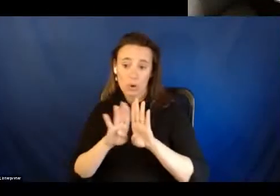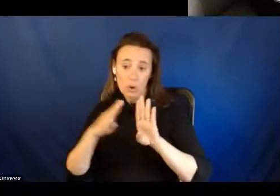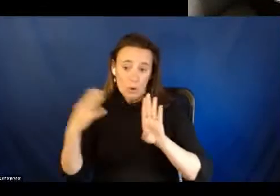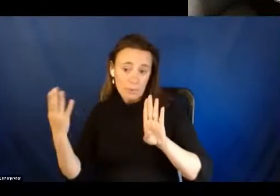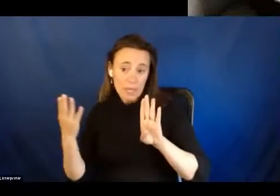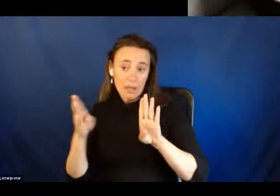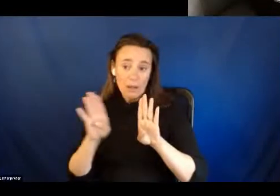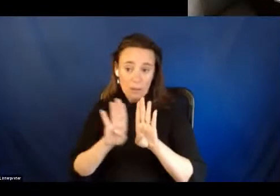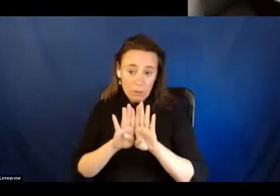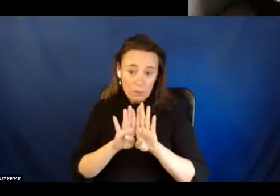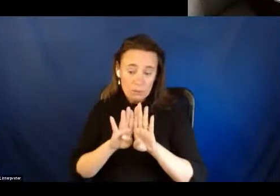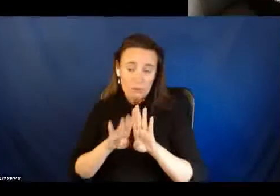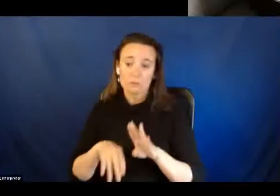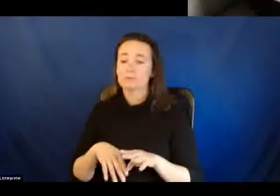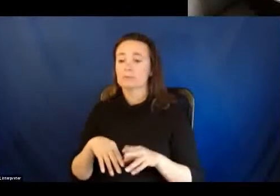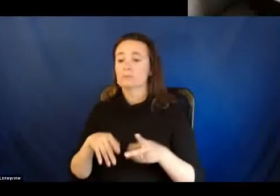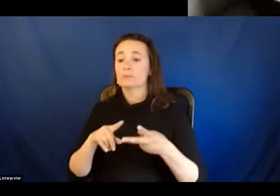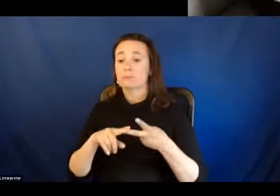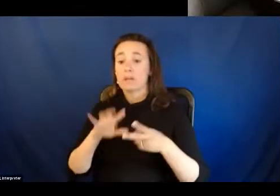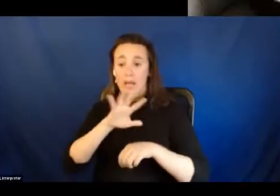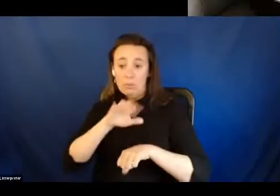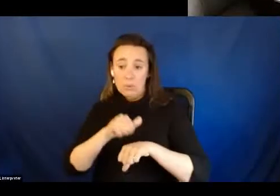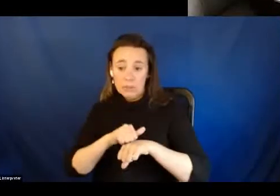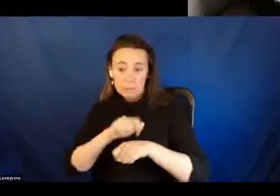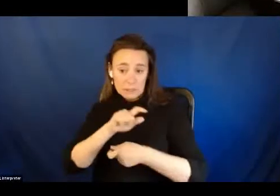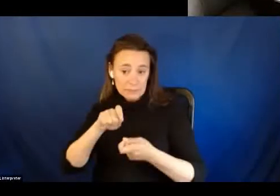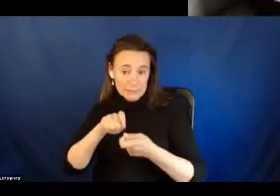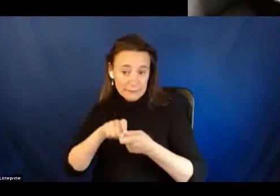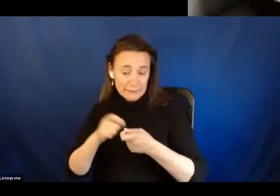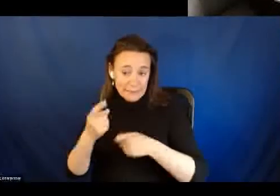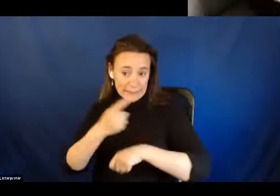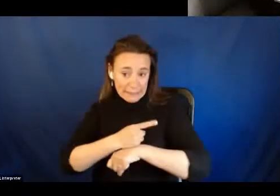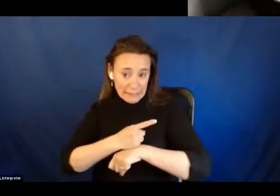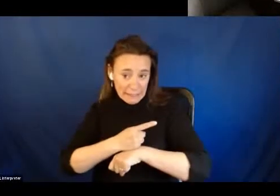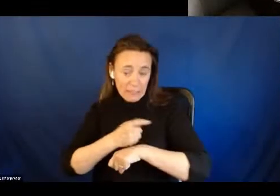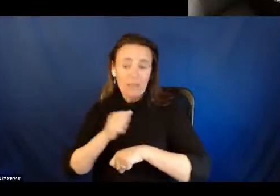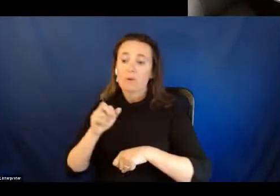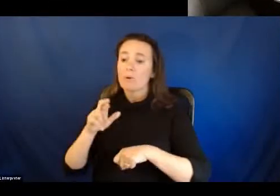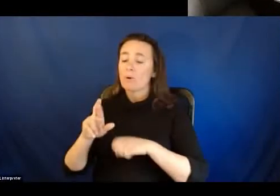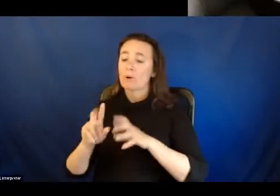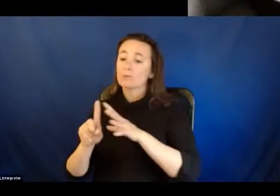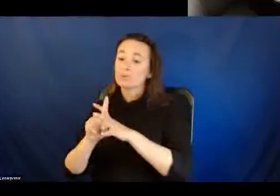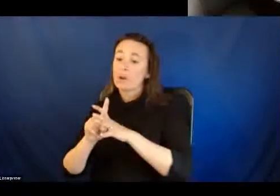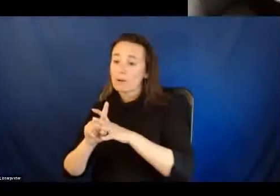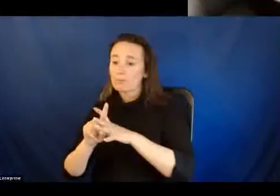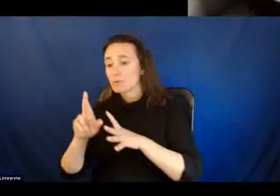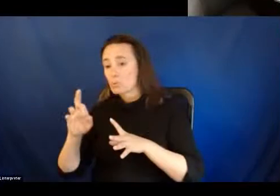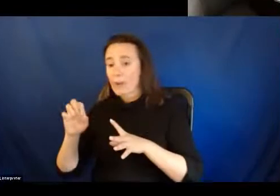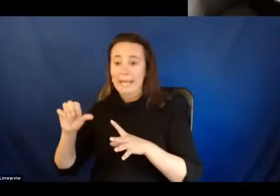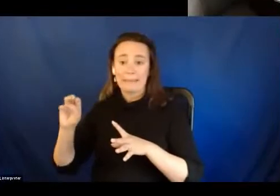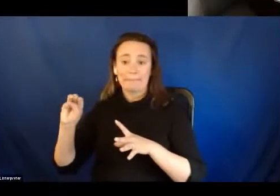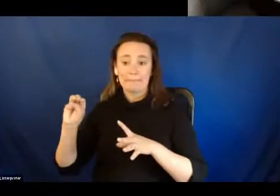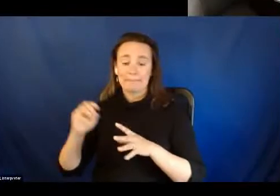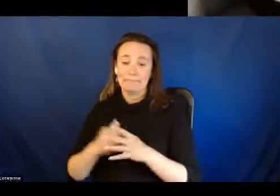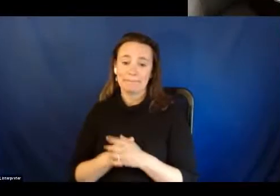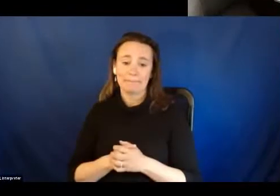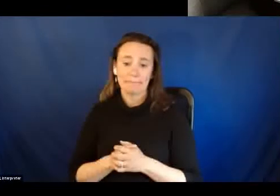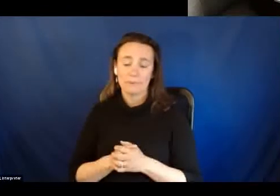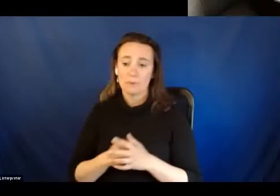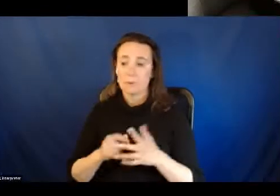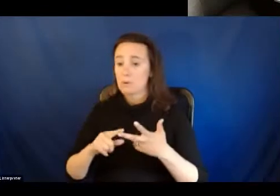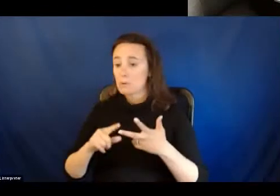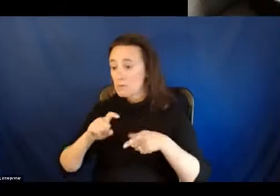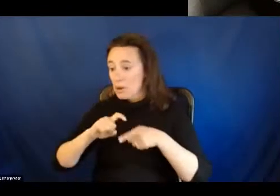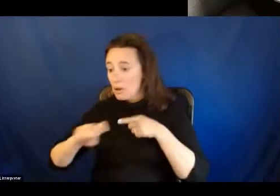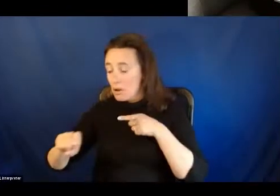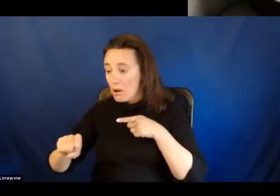or would you like me to check up a little bit more randomly? Would you like to make this call together now or later? Do you